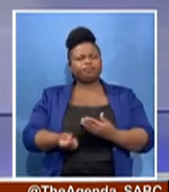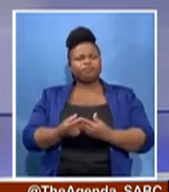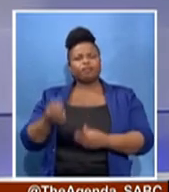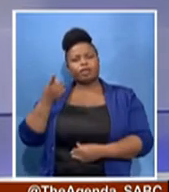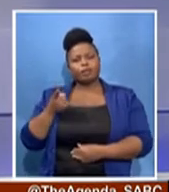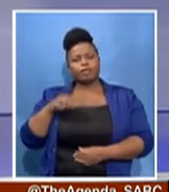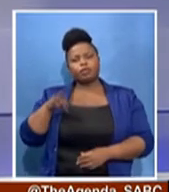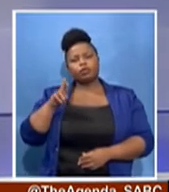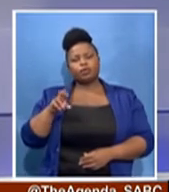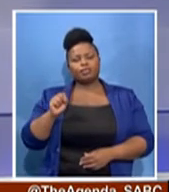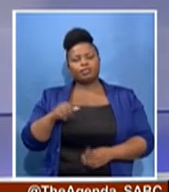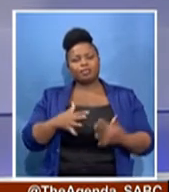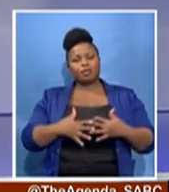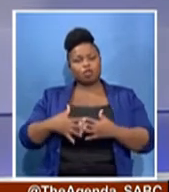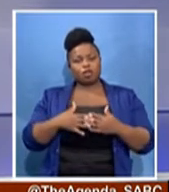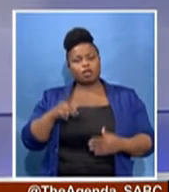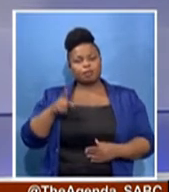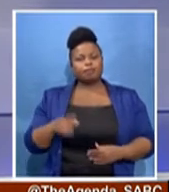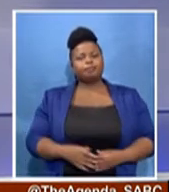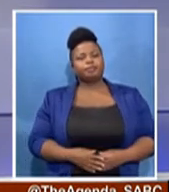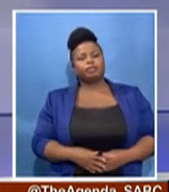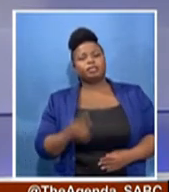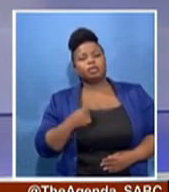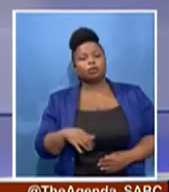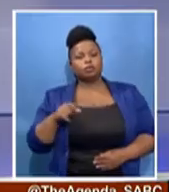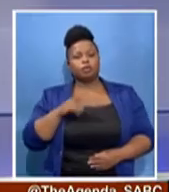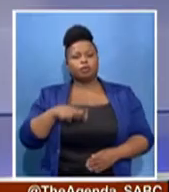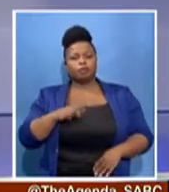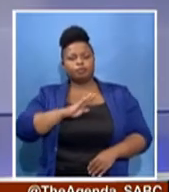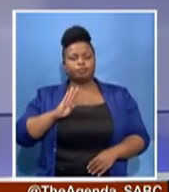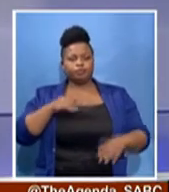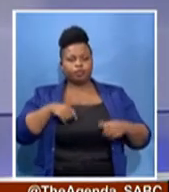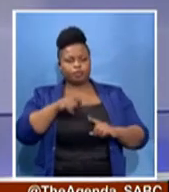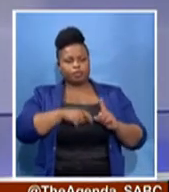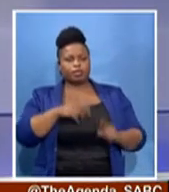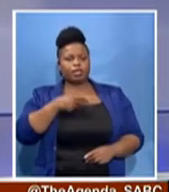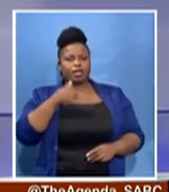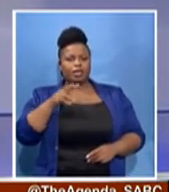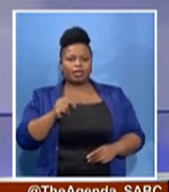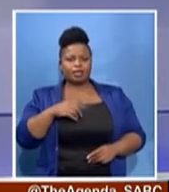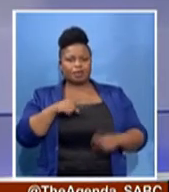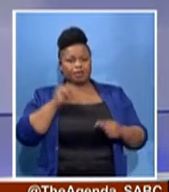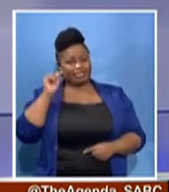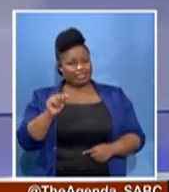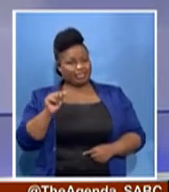to SAHPRA board chairperson, Professor Helen Rees, about this significant development a short while ago. Take a